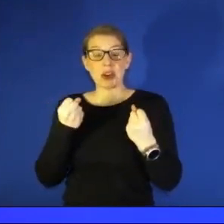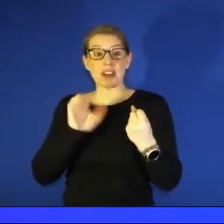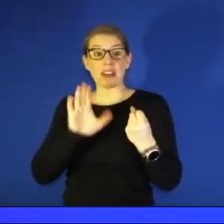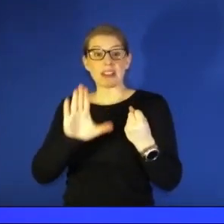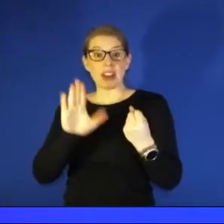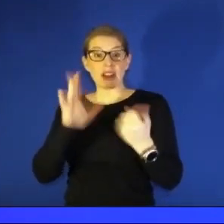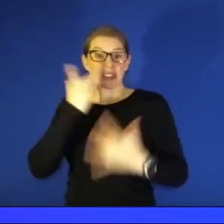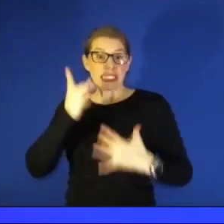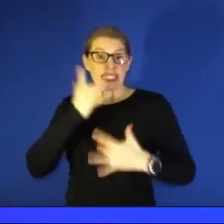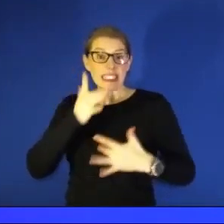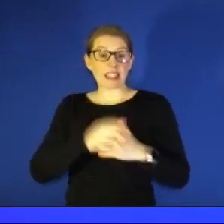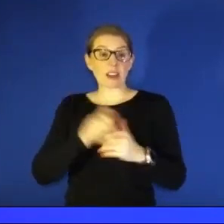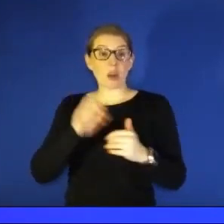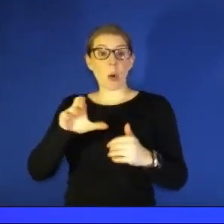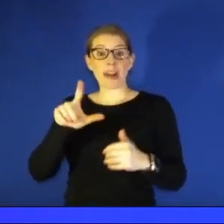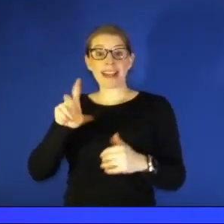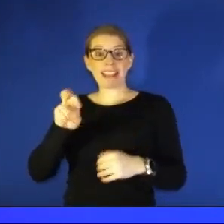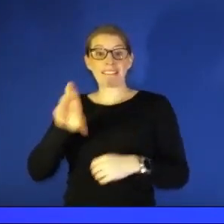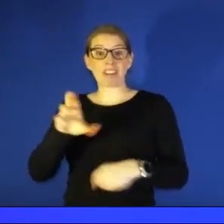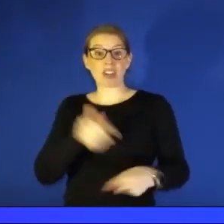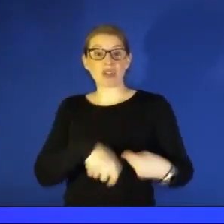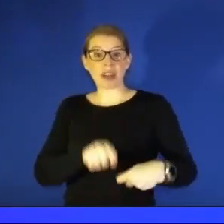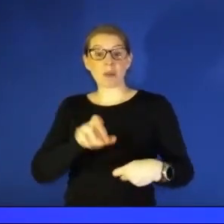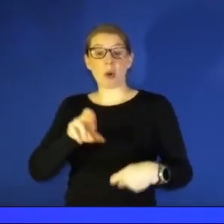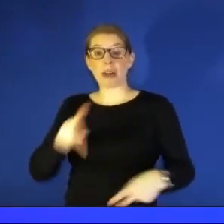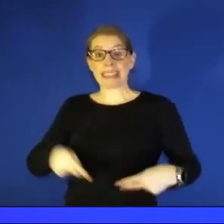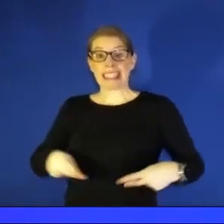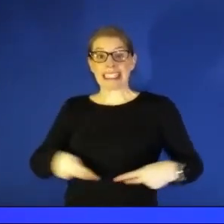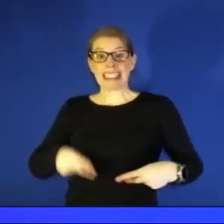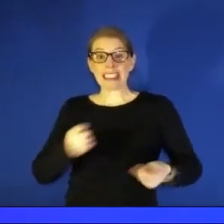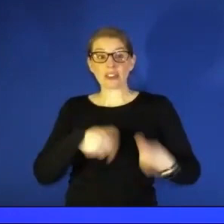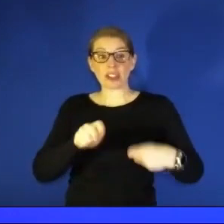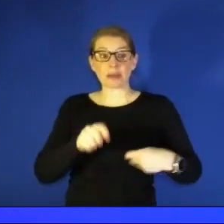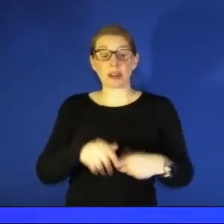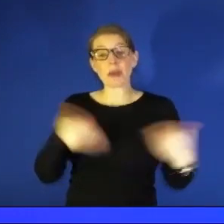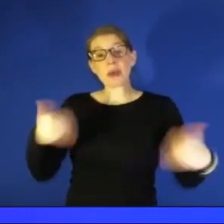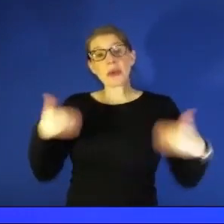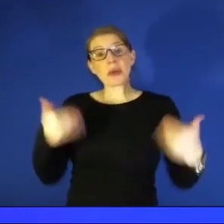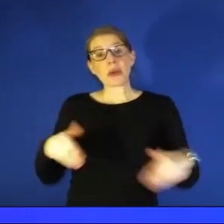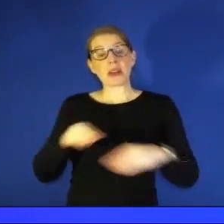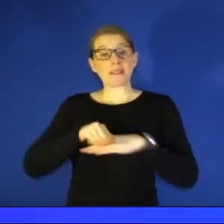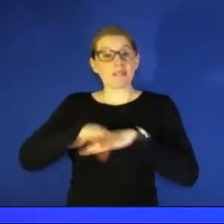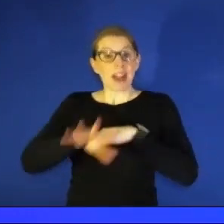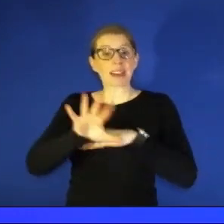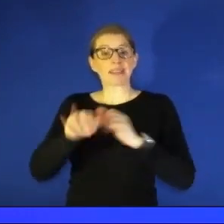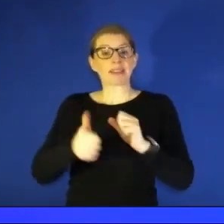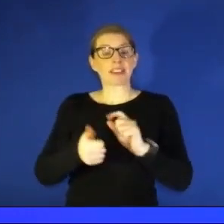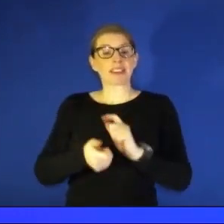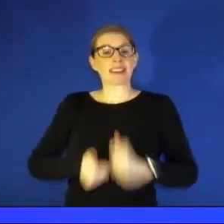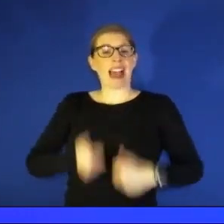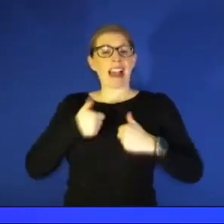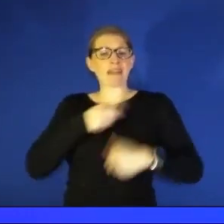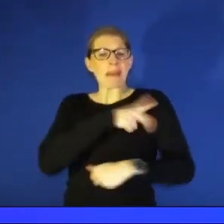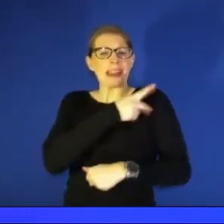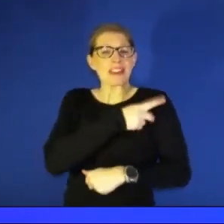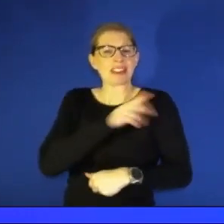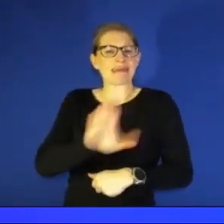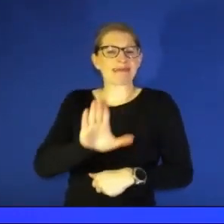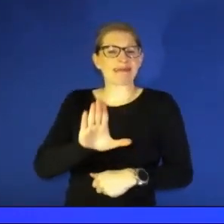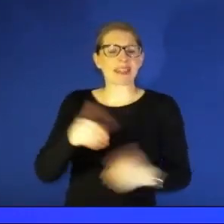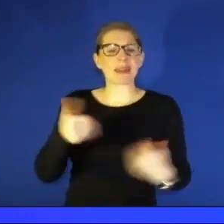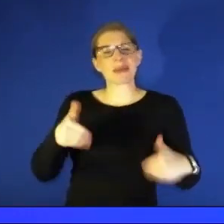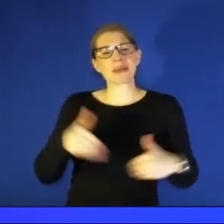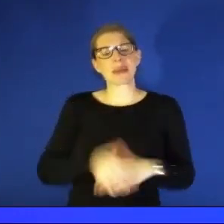or had a liver transplant or a kidney transplant. Those things are life-changing to our patients, and there are